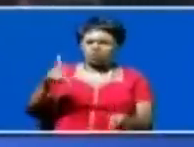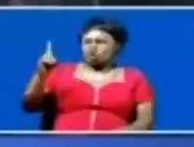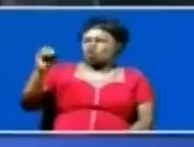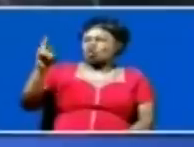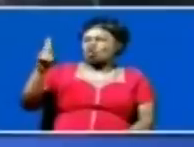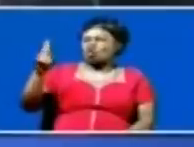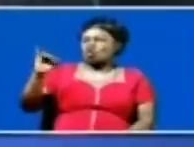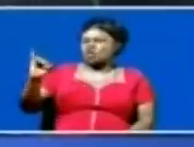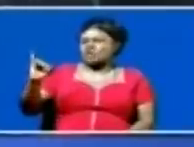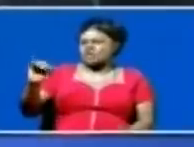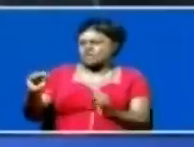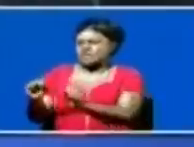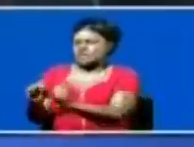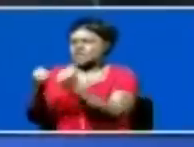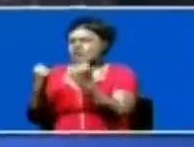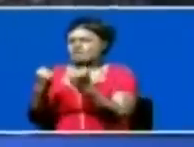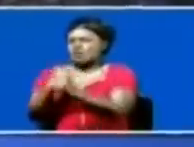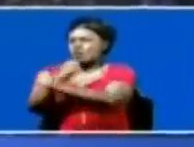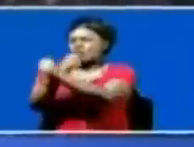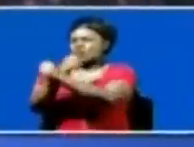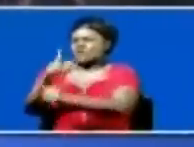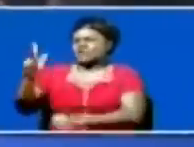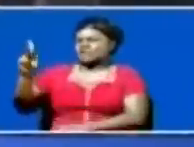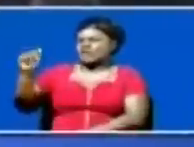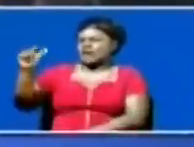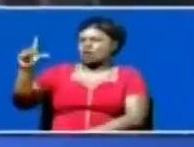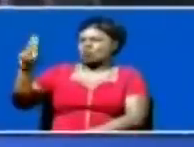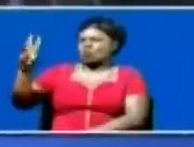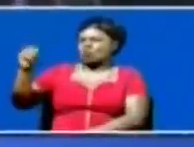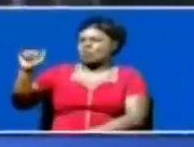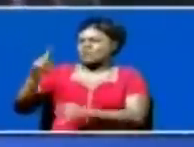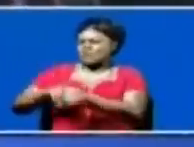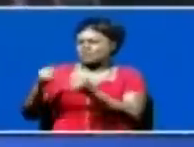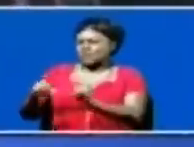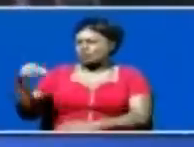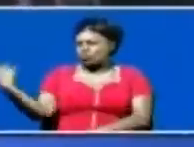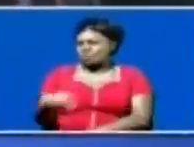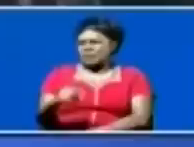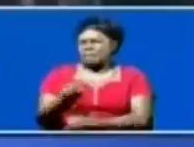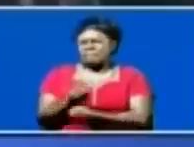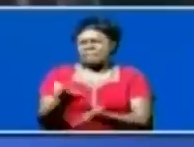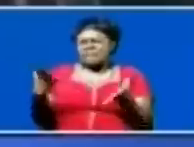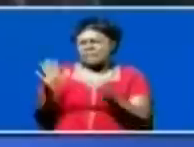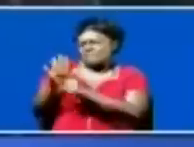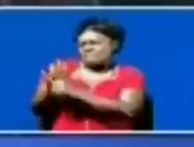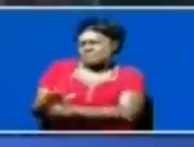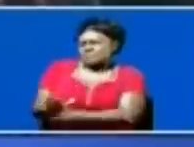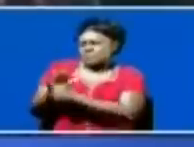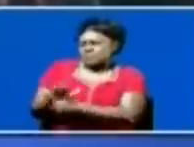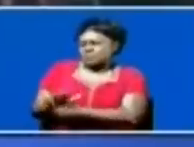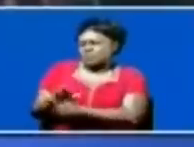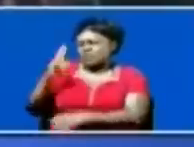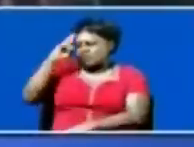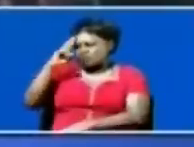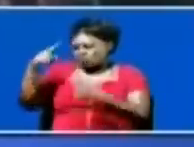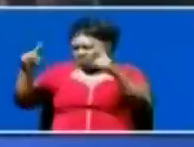and came to save Kaluma when these guys were trying to beat up Kaluma. So there was a lot of, they were trying to intimidate. The only reason